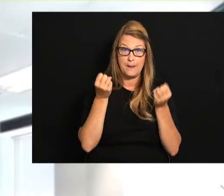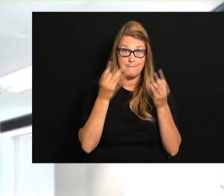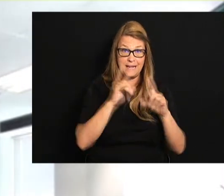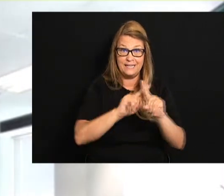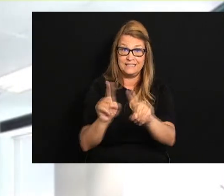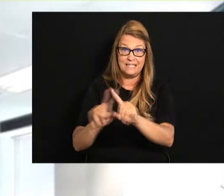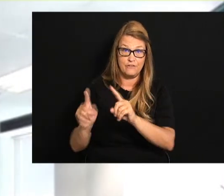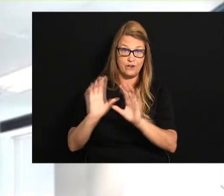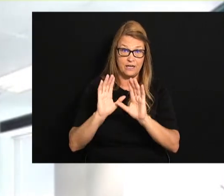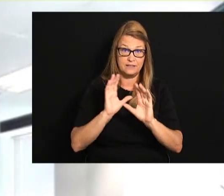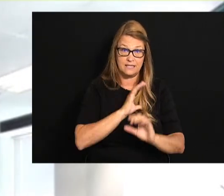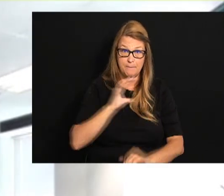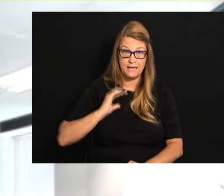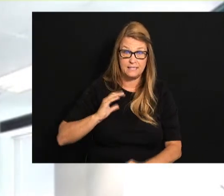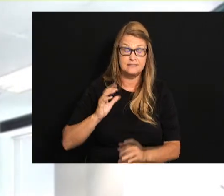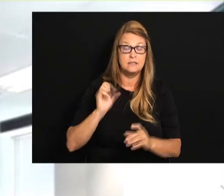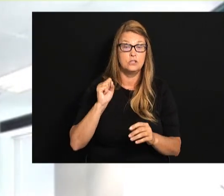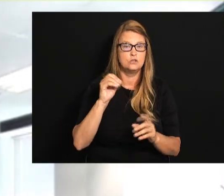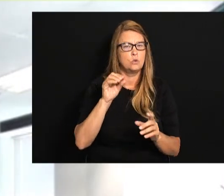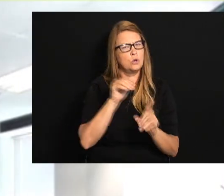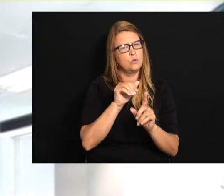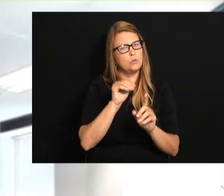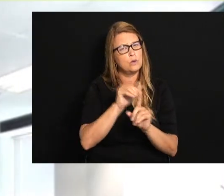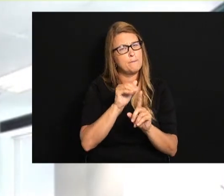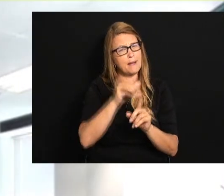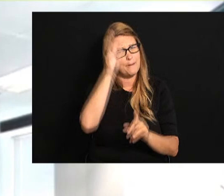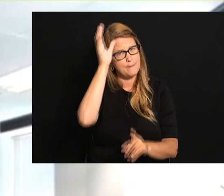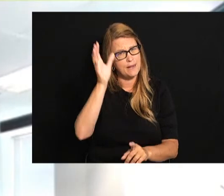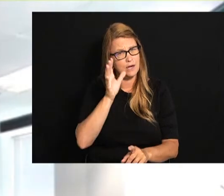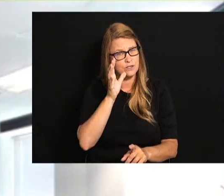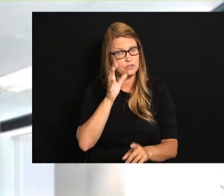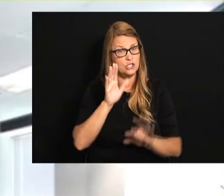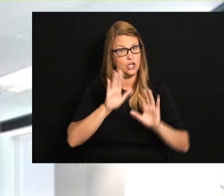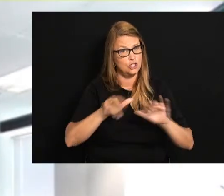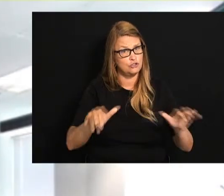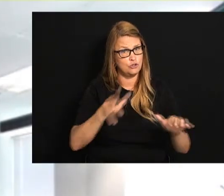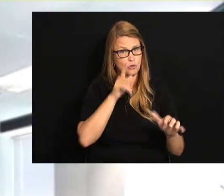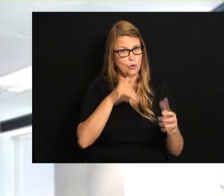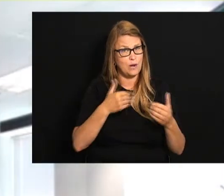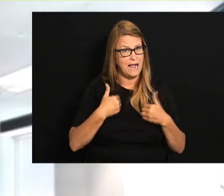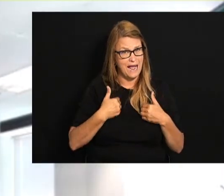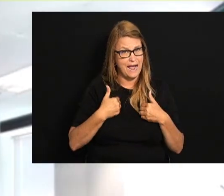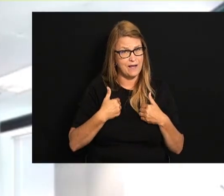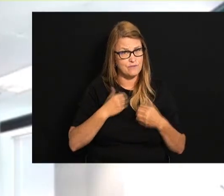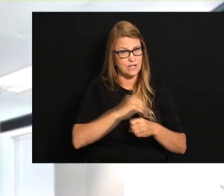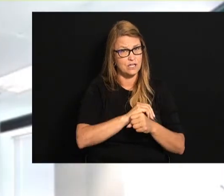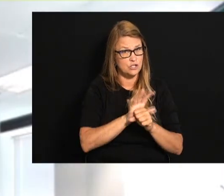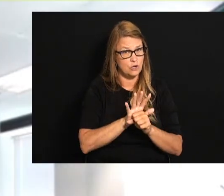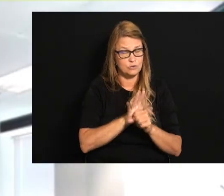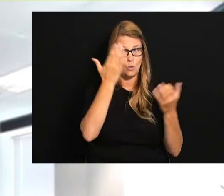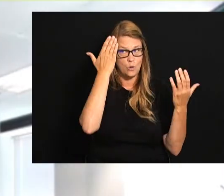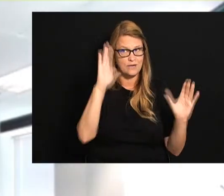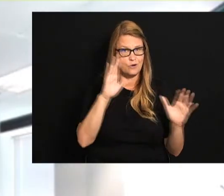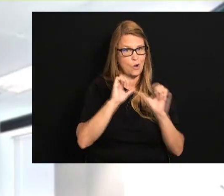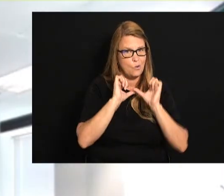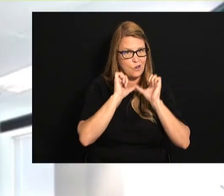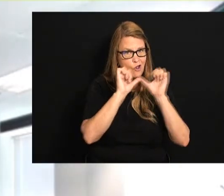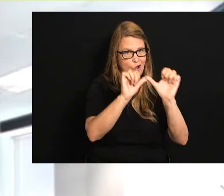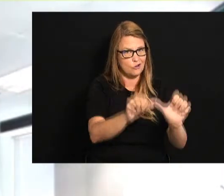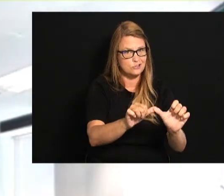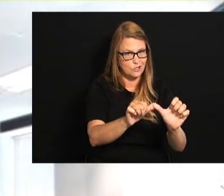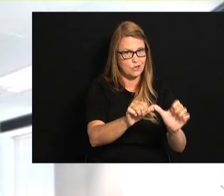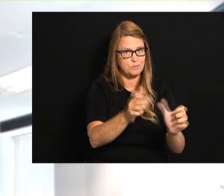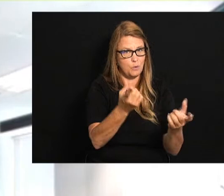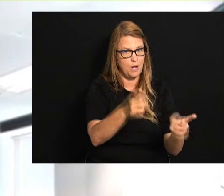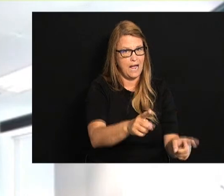committees. And also we want to remind parents that children who get COVID, we still don't know all the long-term effects that are happening in adults